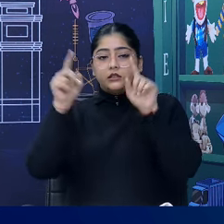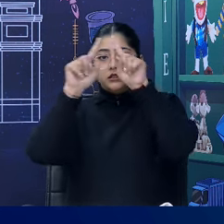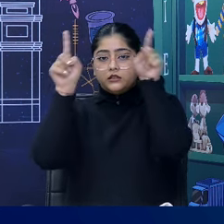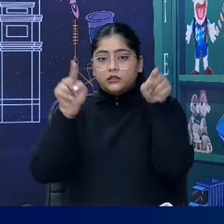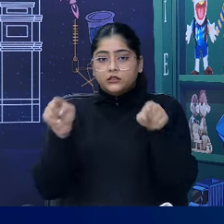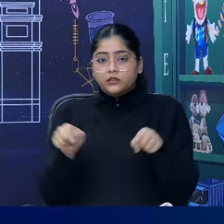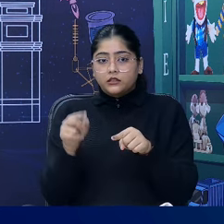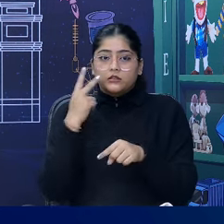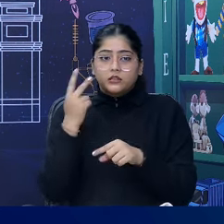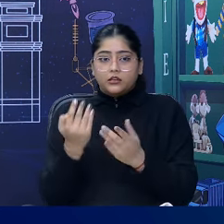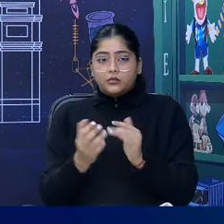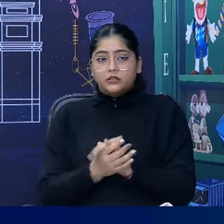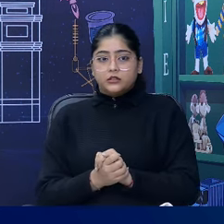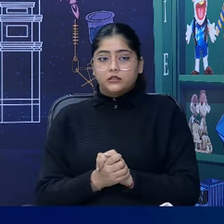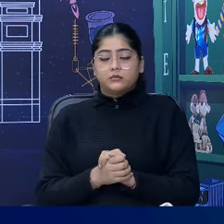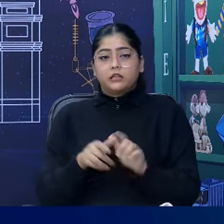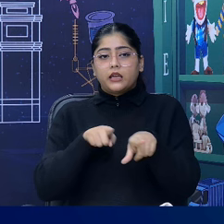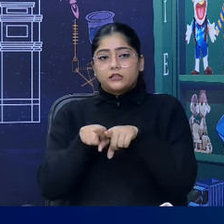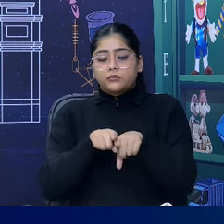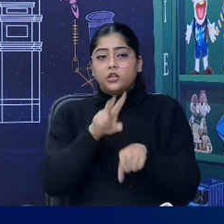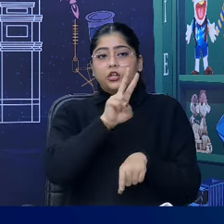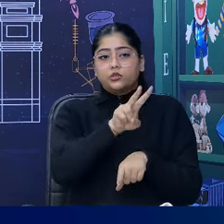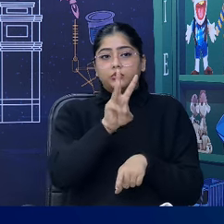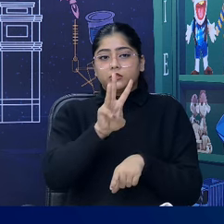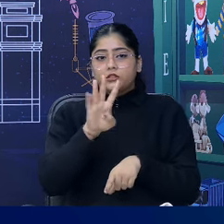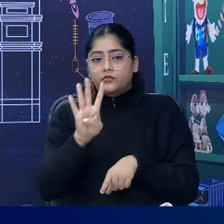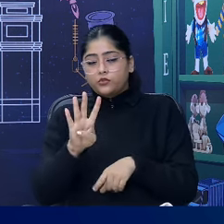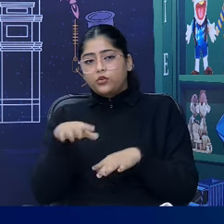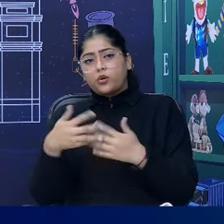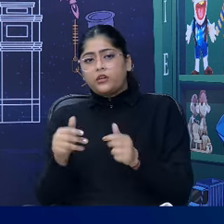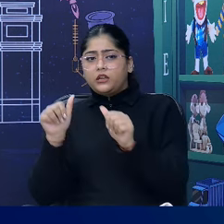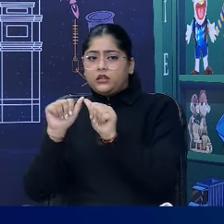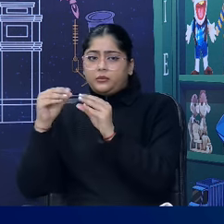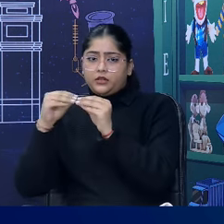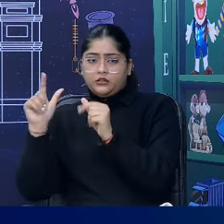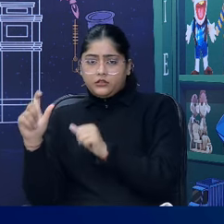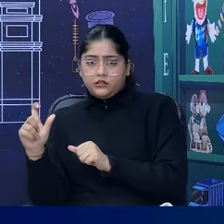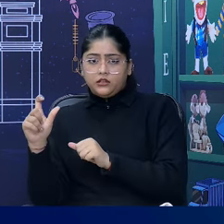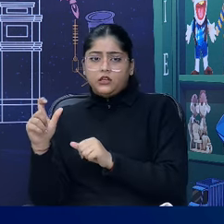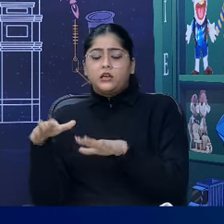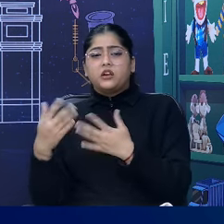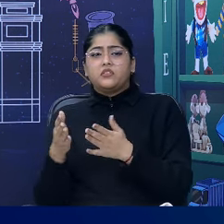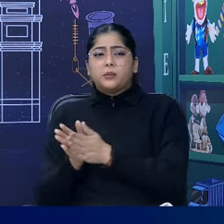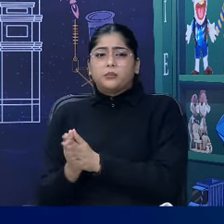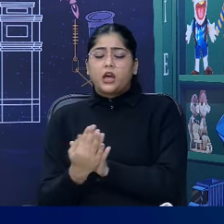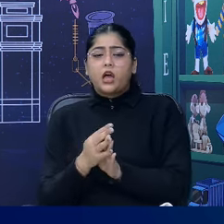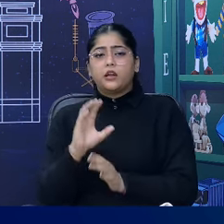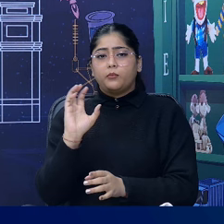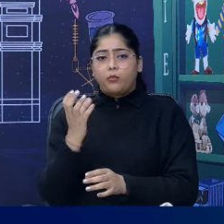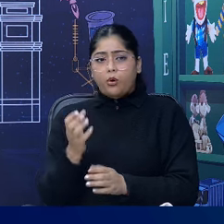examples are just you can see here, 2, 3, 4 or ABC. Then bat, ball,